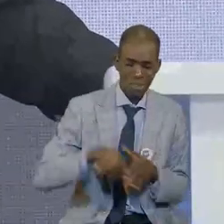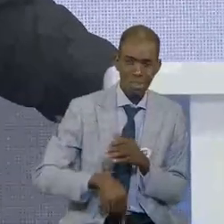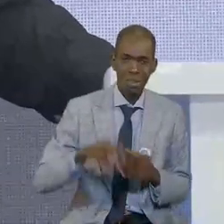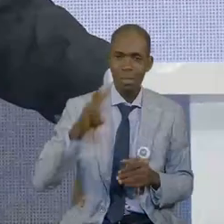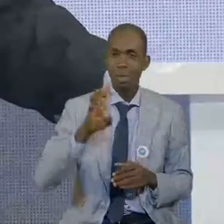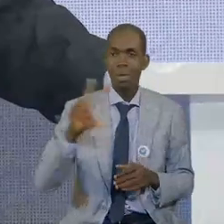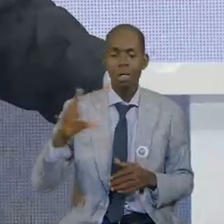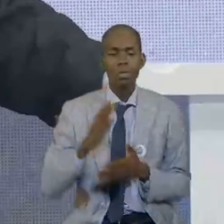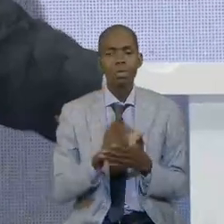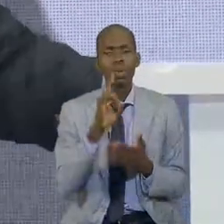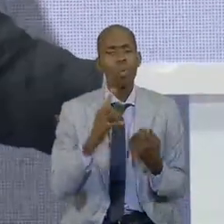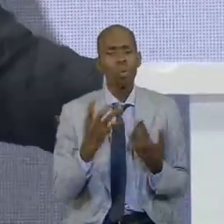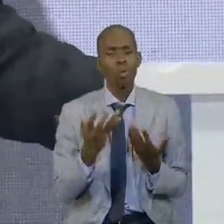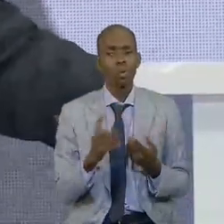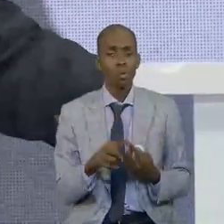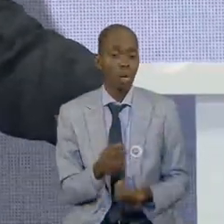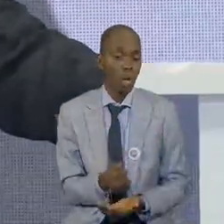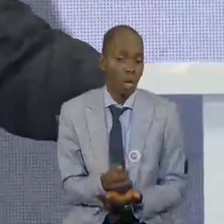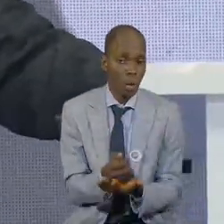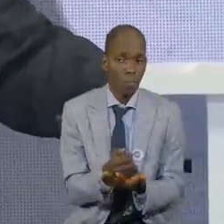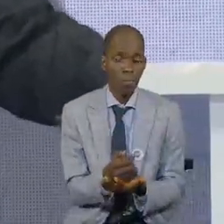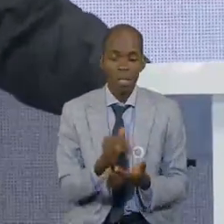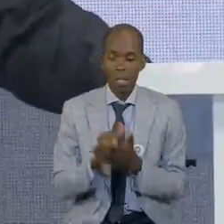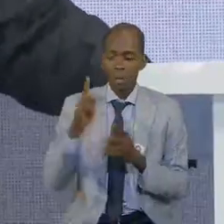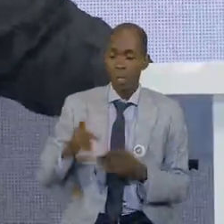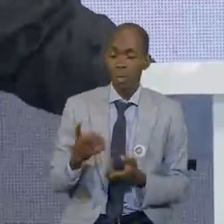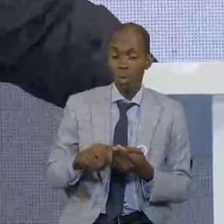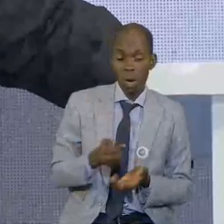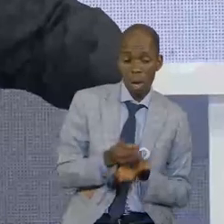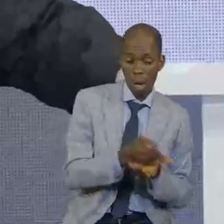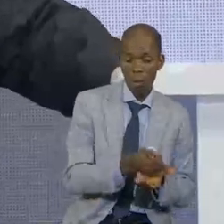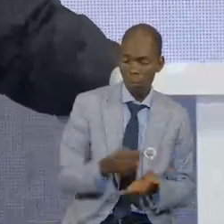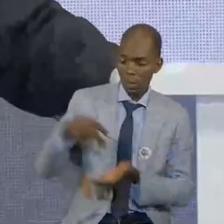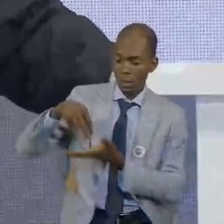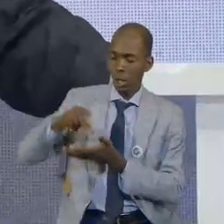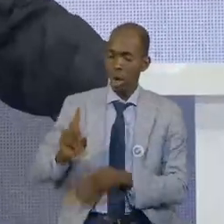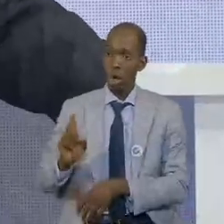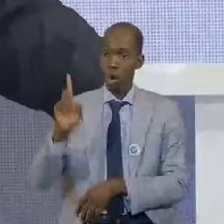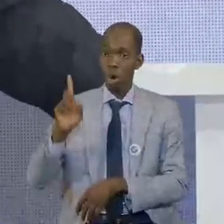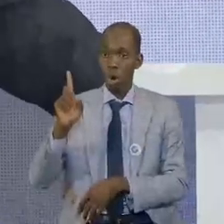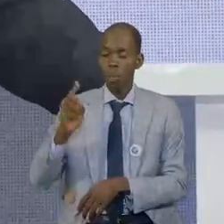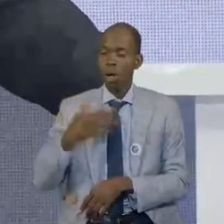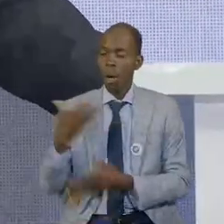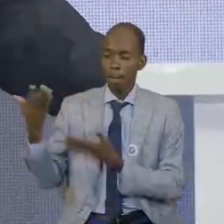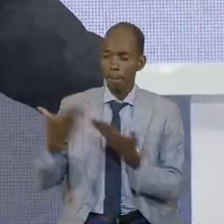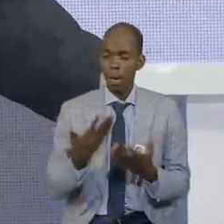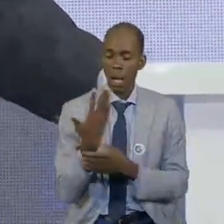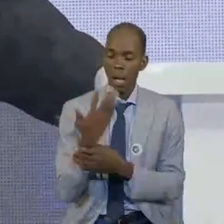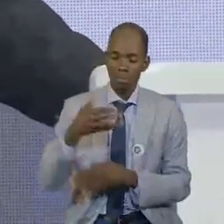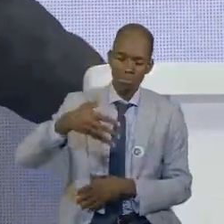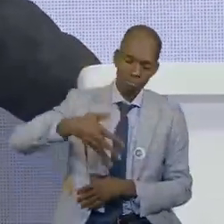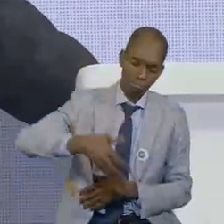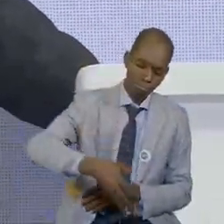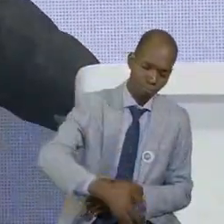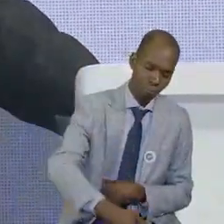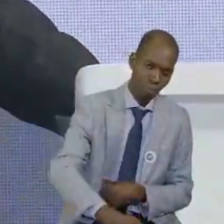to help, et quelqu'un veut l'aider, and it's on top, et il est en haut, and he puts his hand down, et il envoie sa main dedans, he